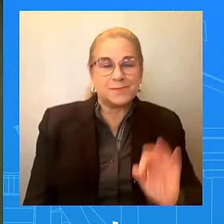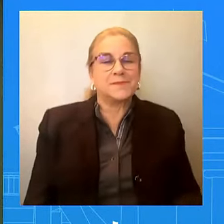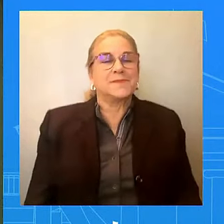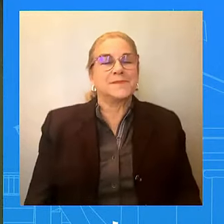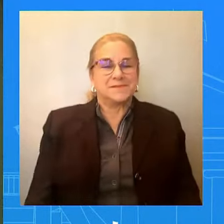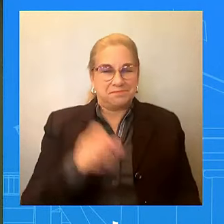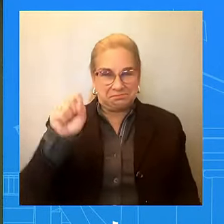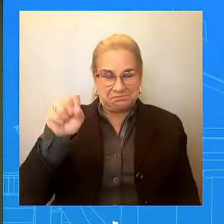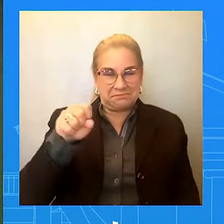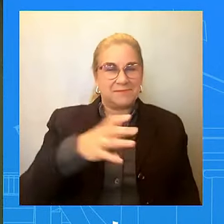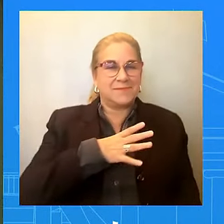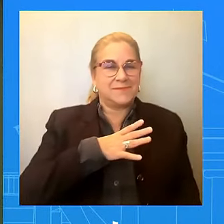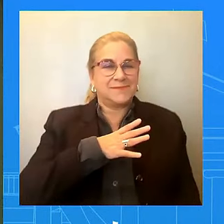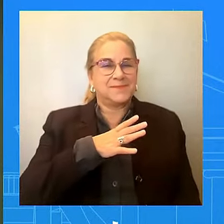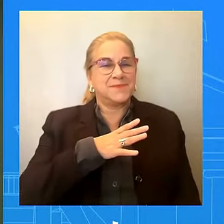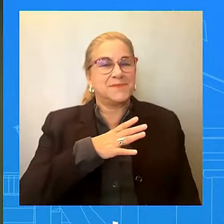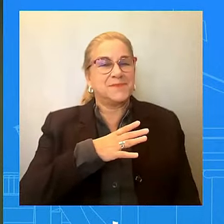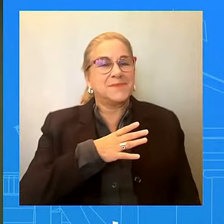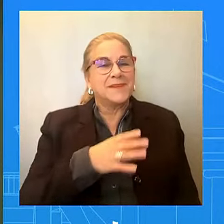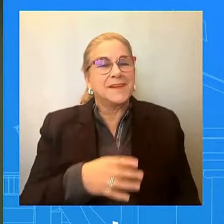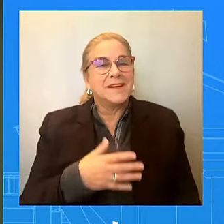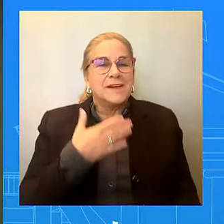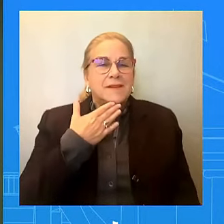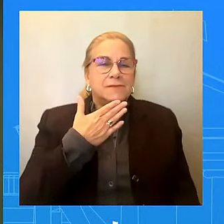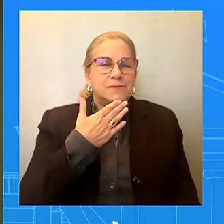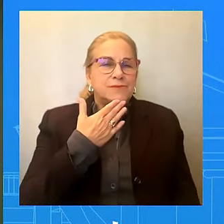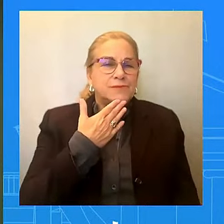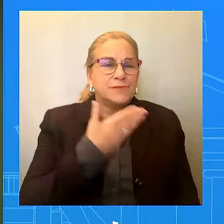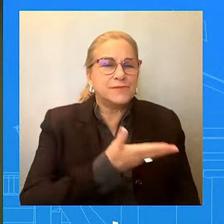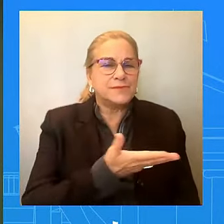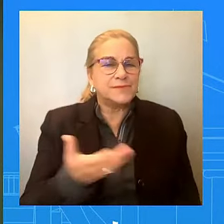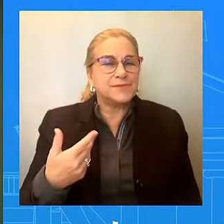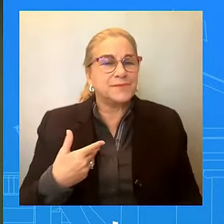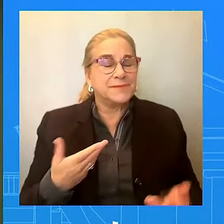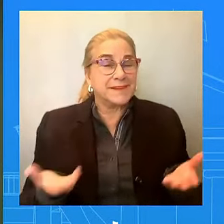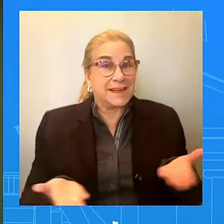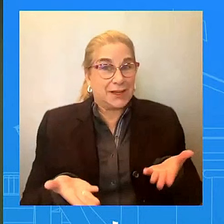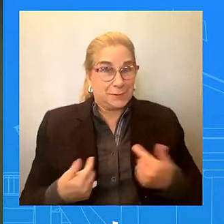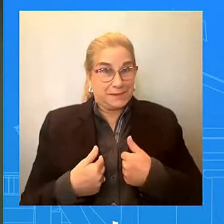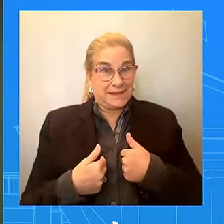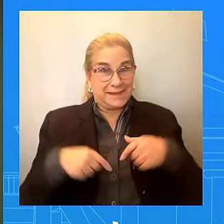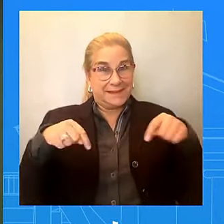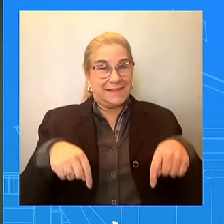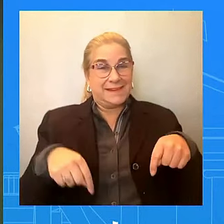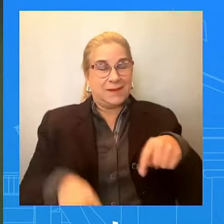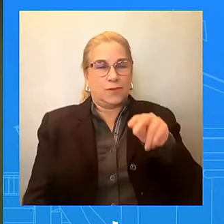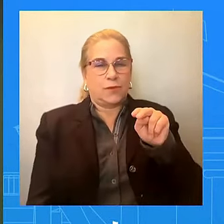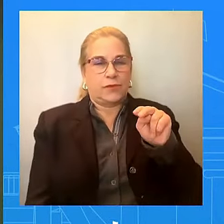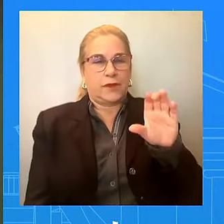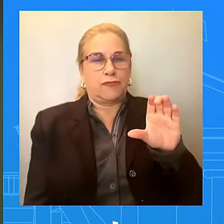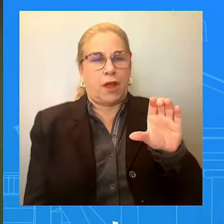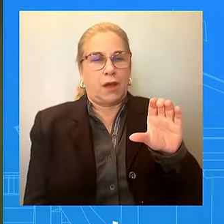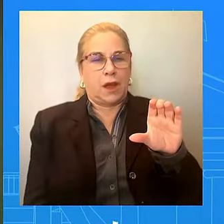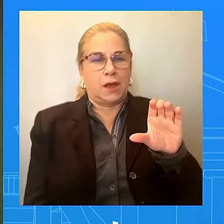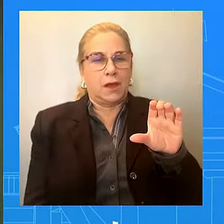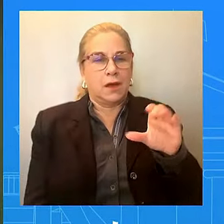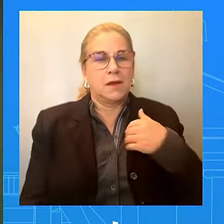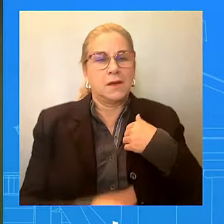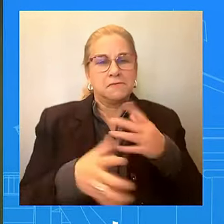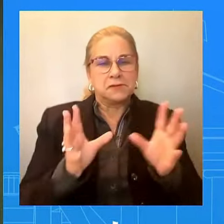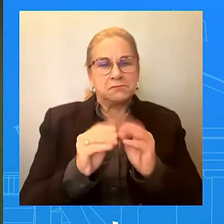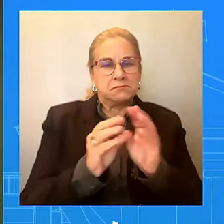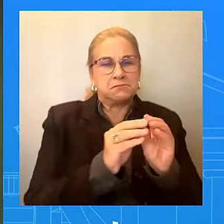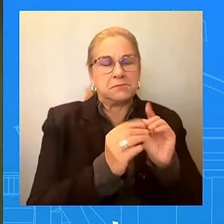you from North Carolina, where I've been meeting with our extraordinary FEMA personnel and federal, state, and local partners on